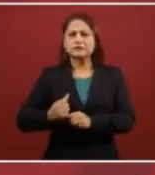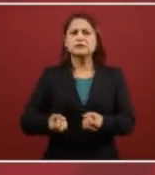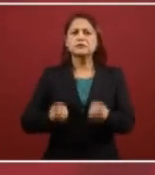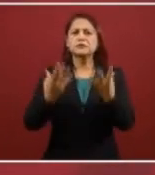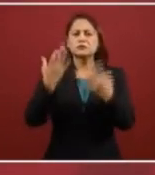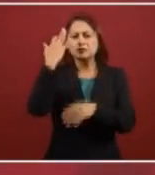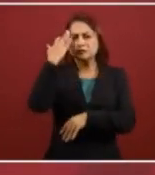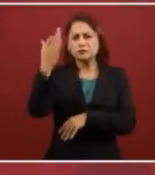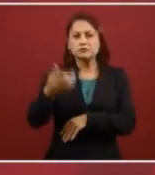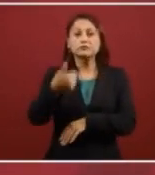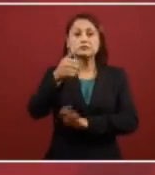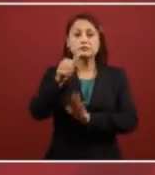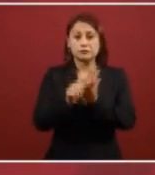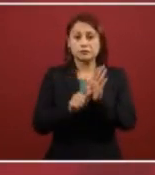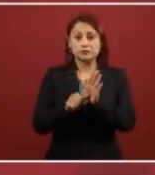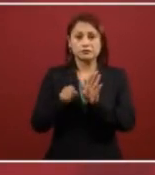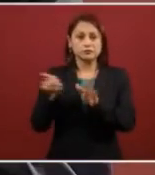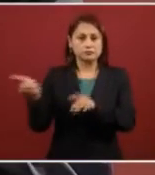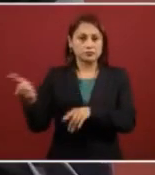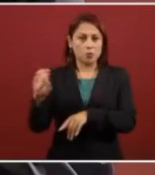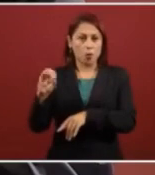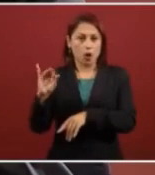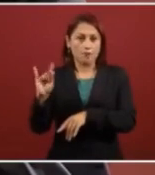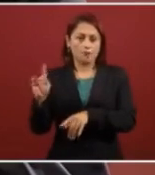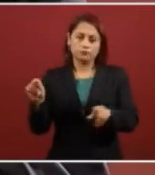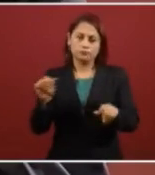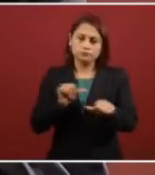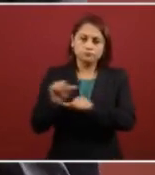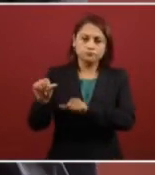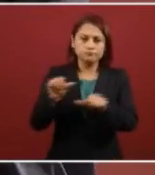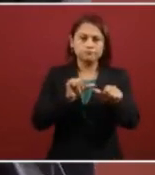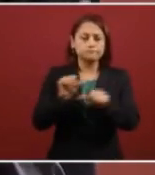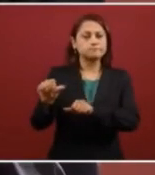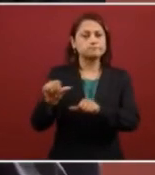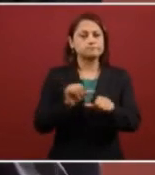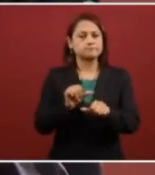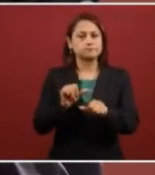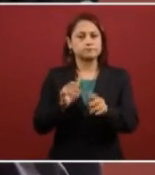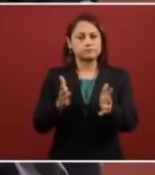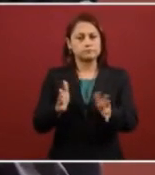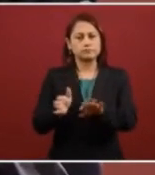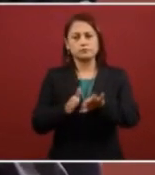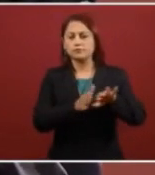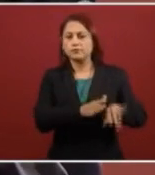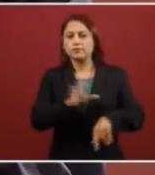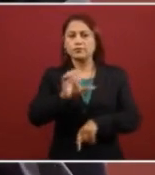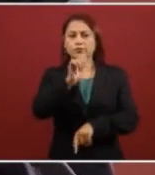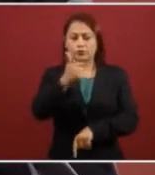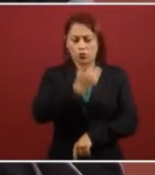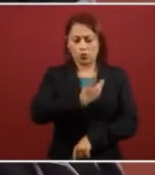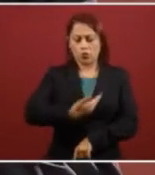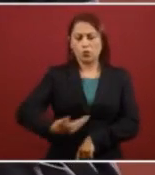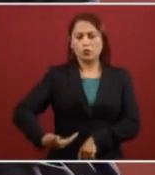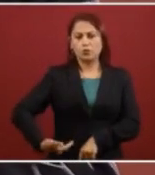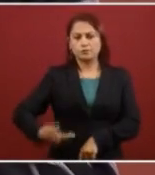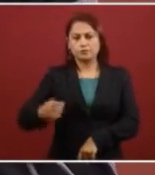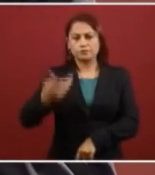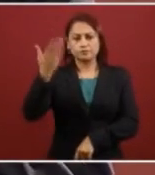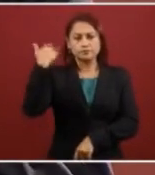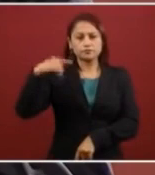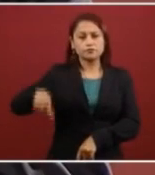¿Qué fue what happened el gobierno with de that Carranza? Government of Carranza? ¿Cuántos? How